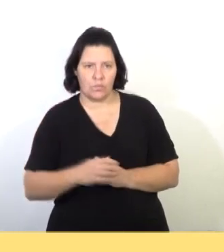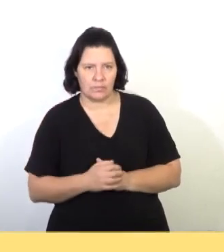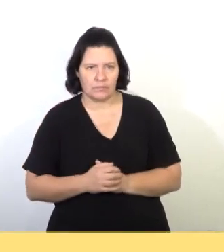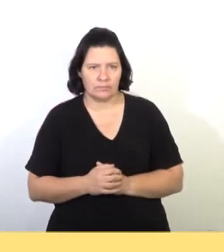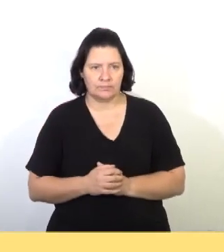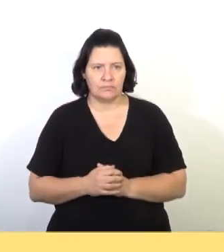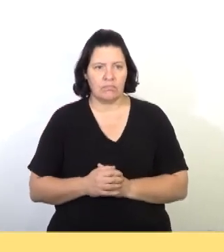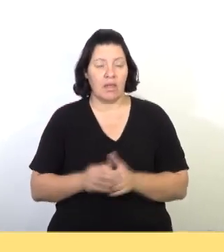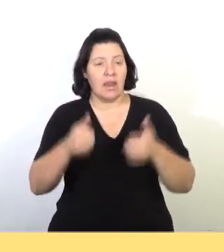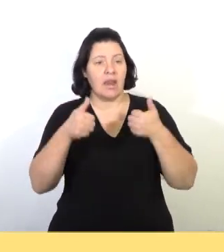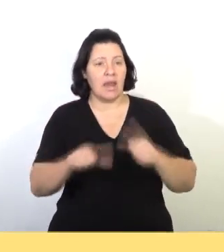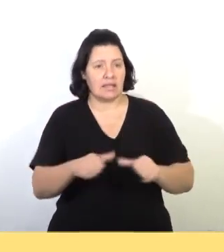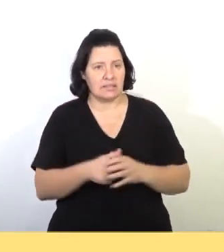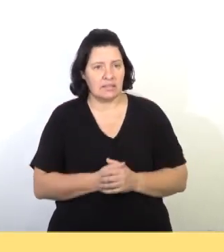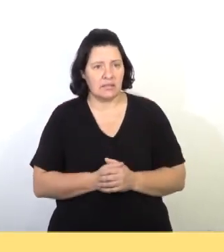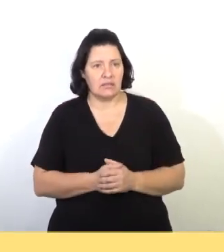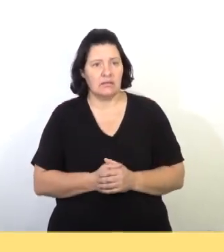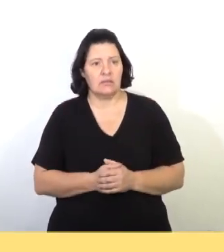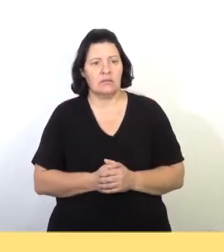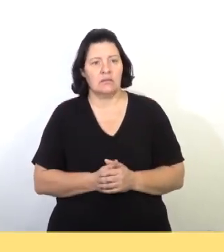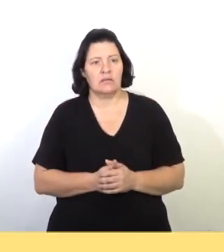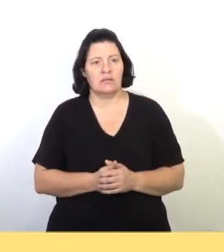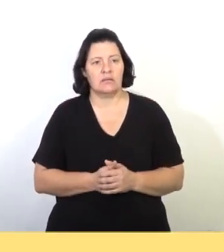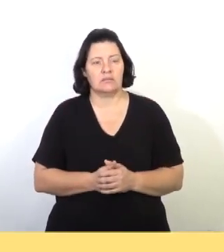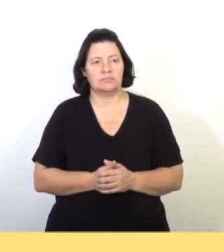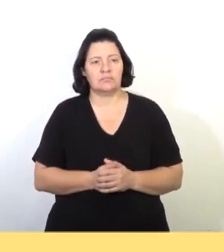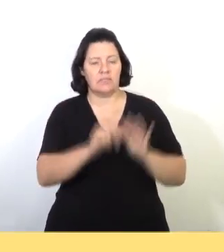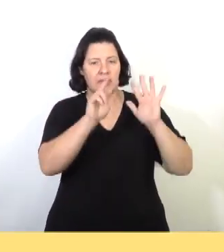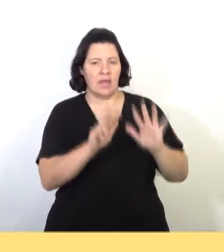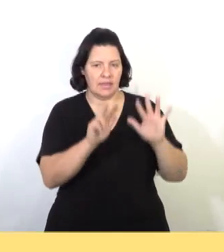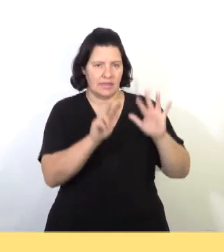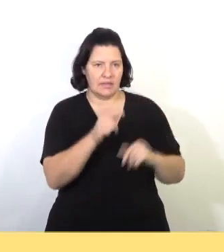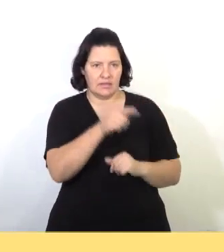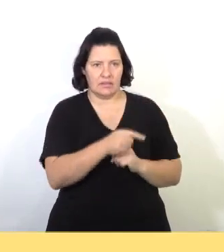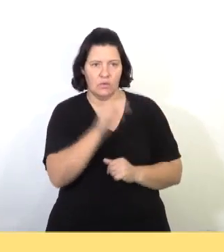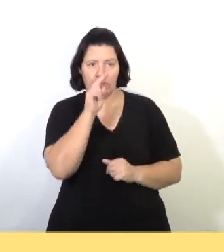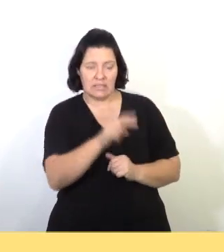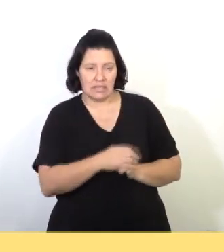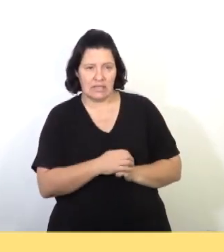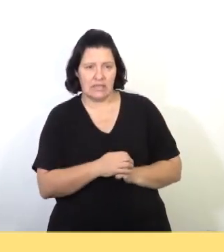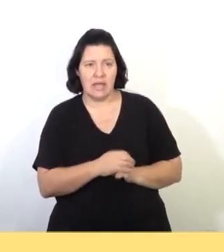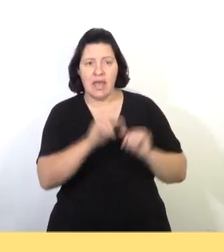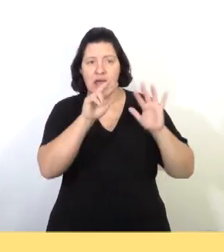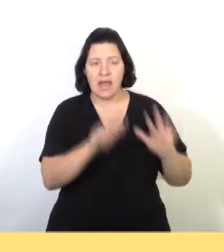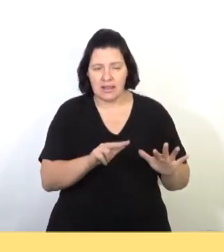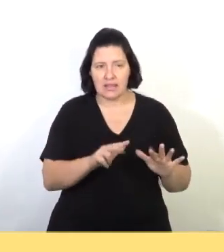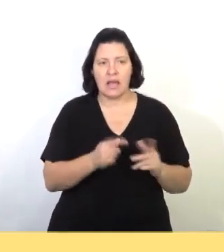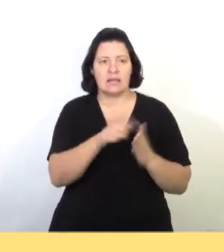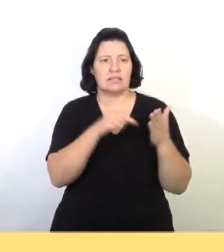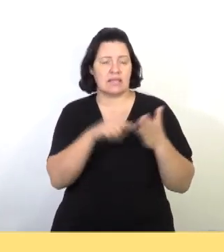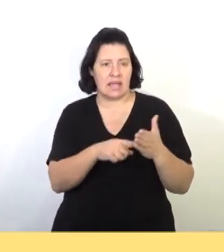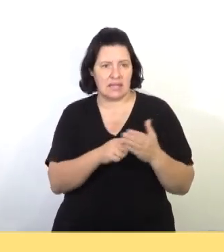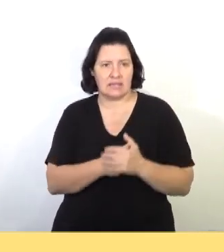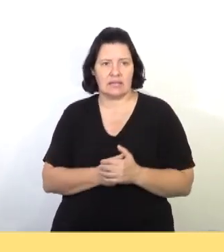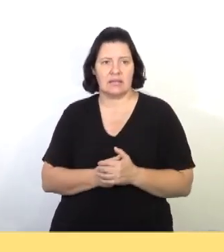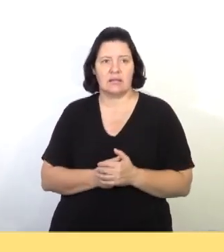210. Then the next one is now on the 8th. You can see here. Then on the 8th, here is my